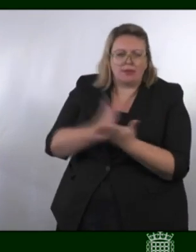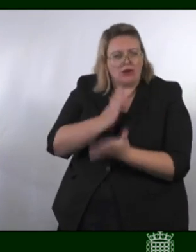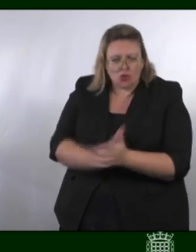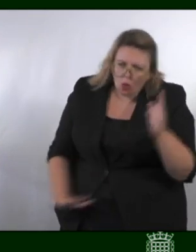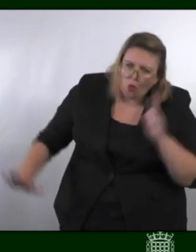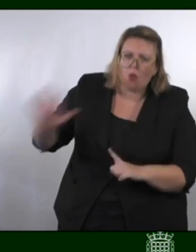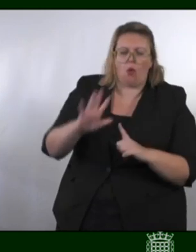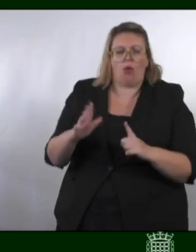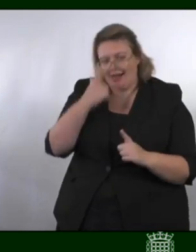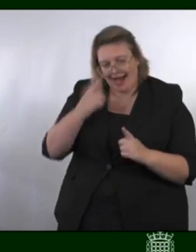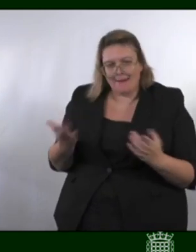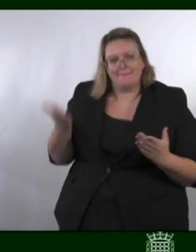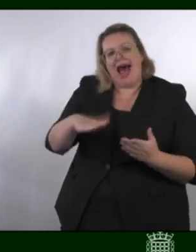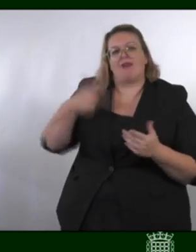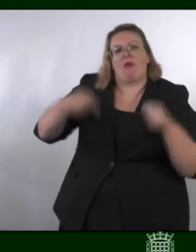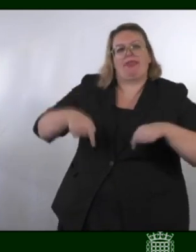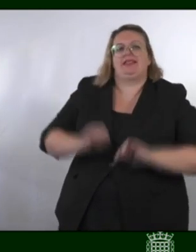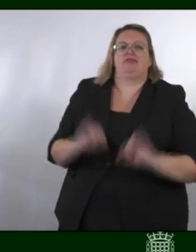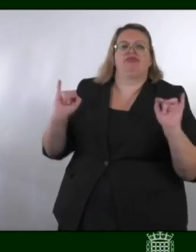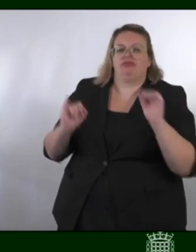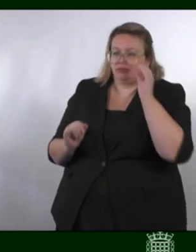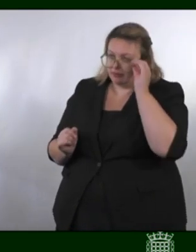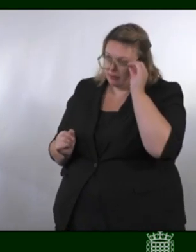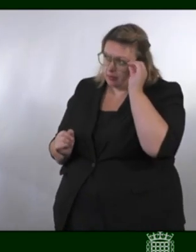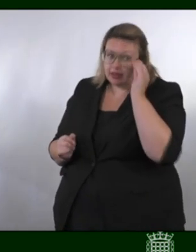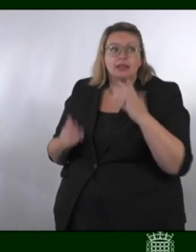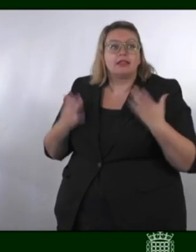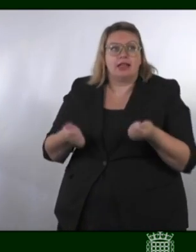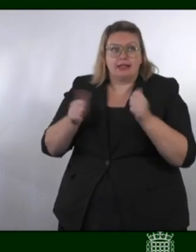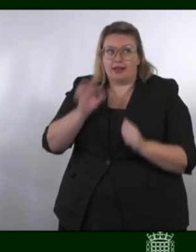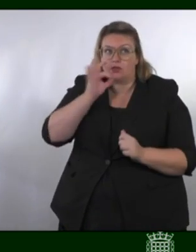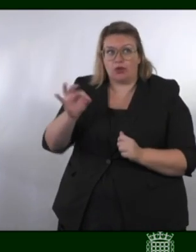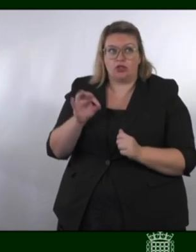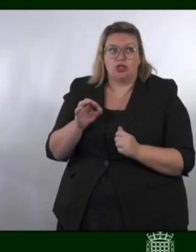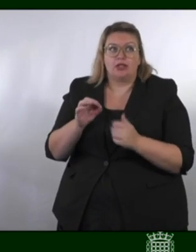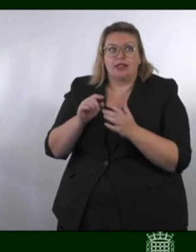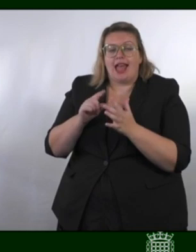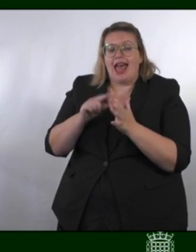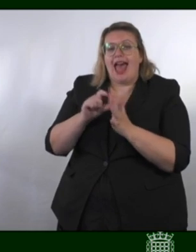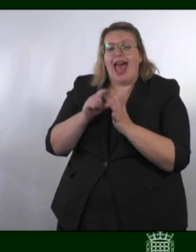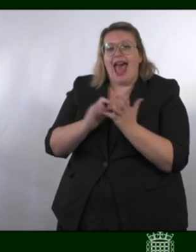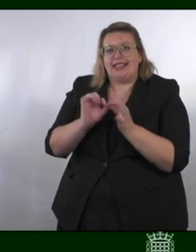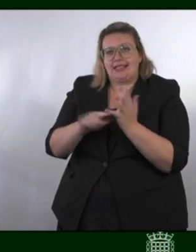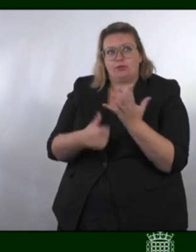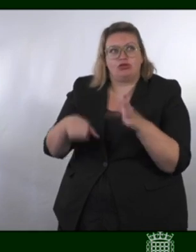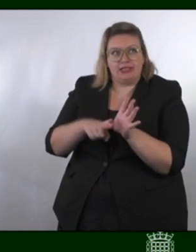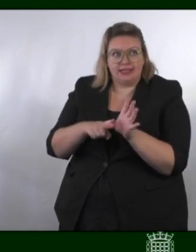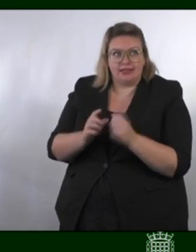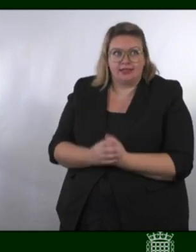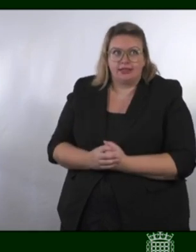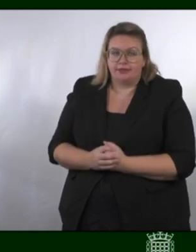together, Mr. Speaker. Yeah. Let's head up to Cheshire with Edward Timpson. Edward Timpson.